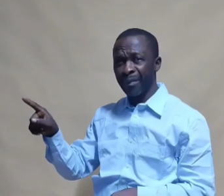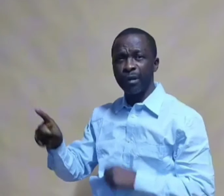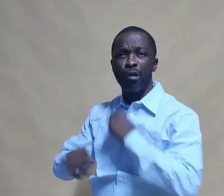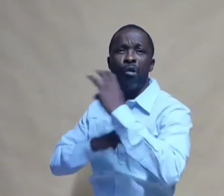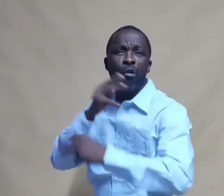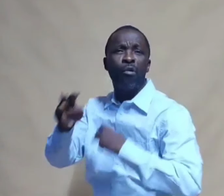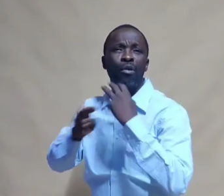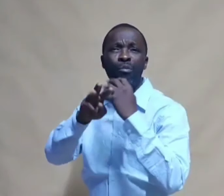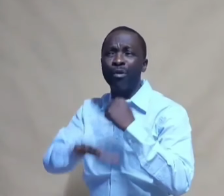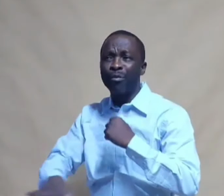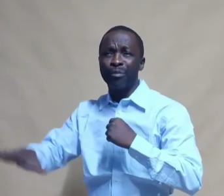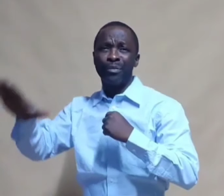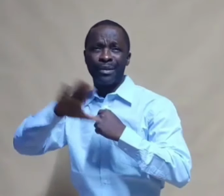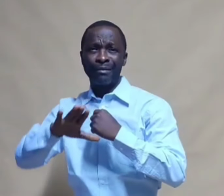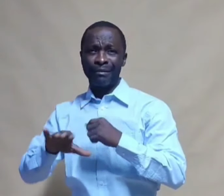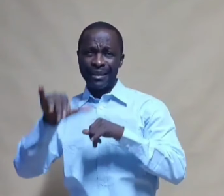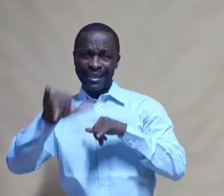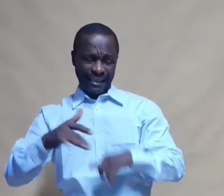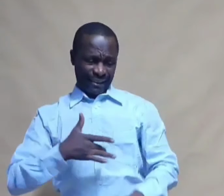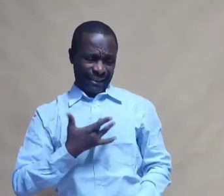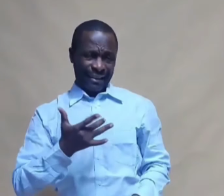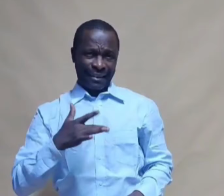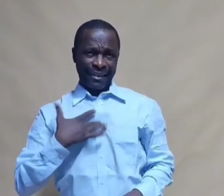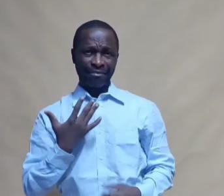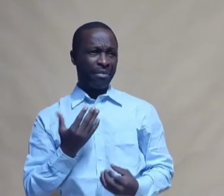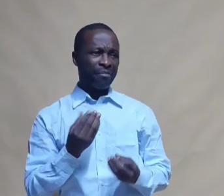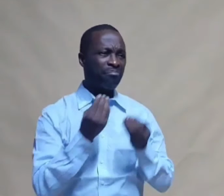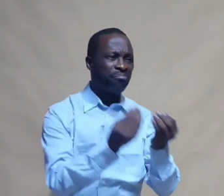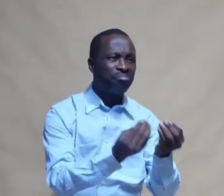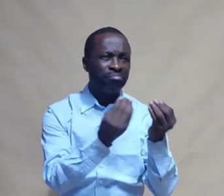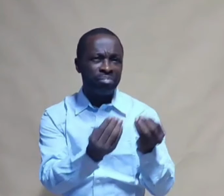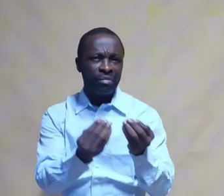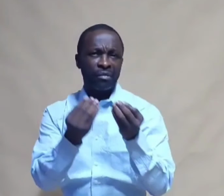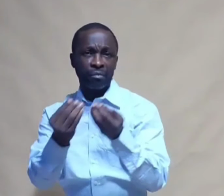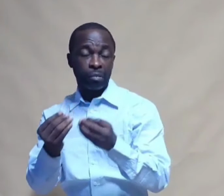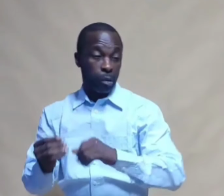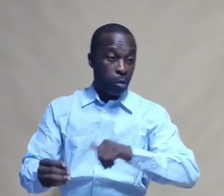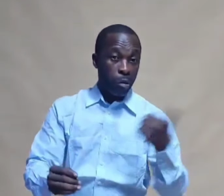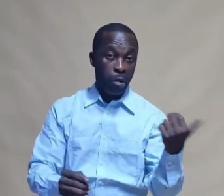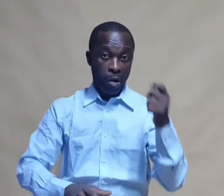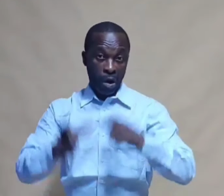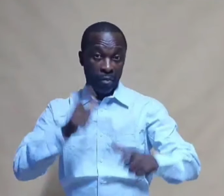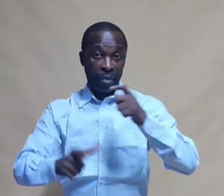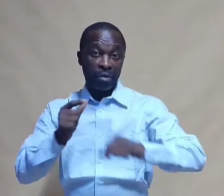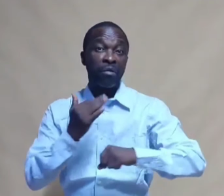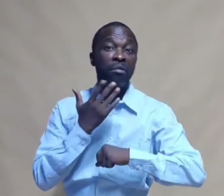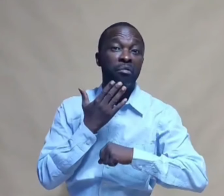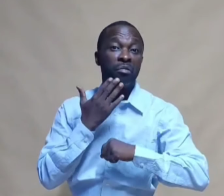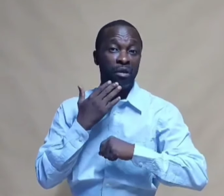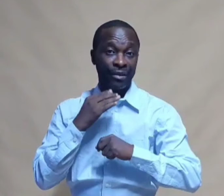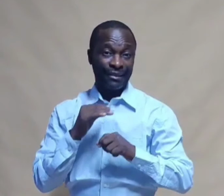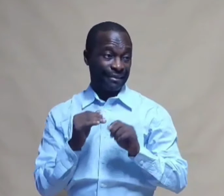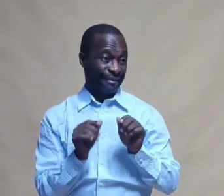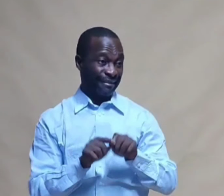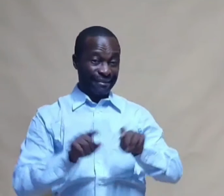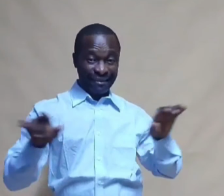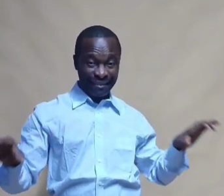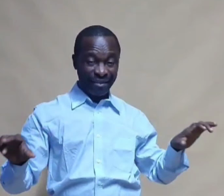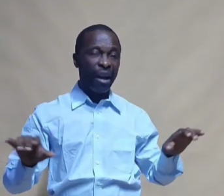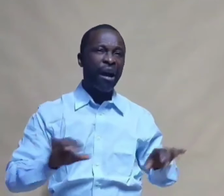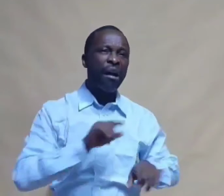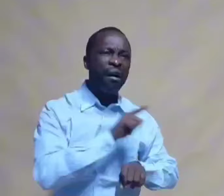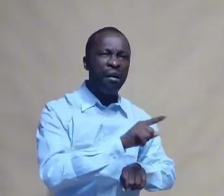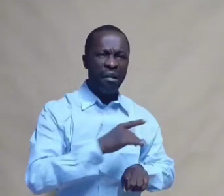What impact does racism have on those affected? Racism can have a significant impact on those affected, both on an individual